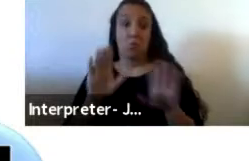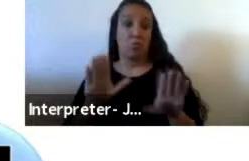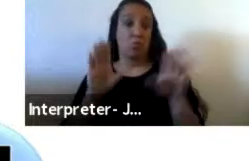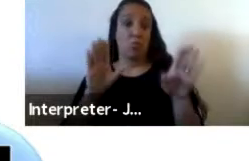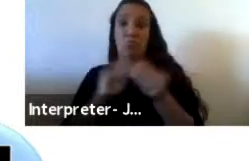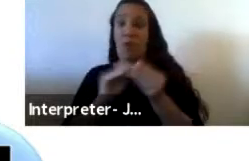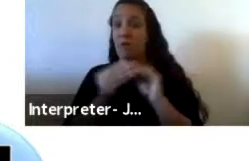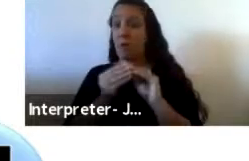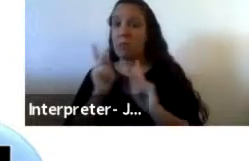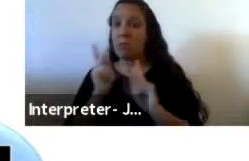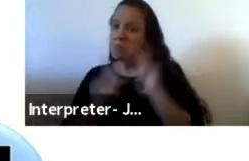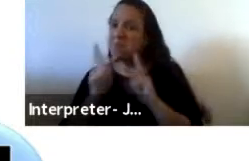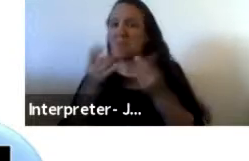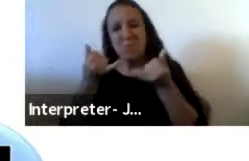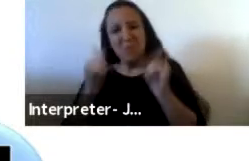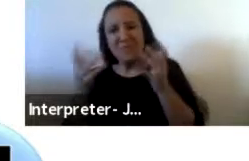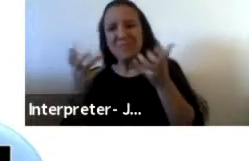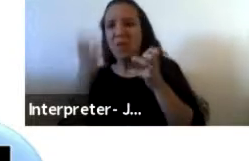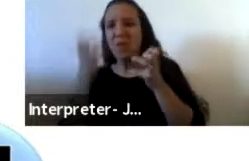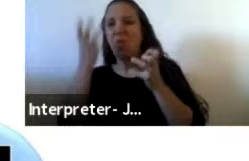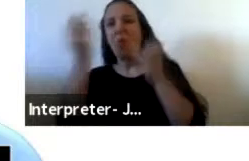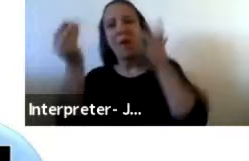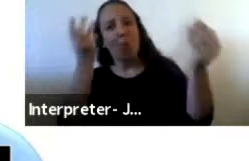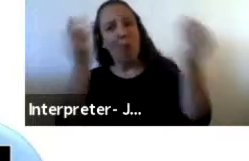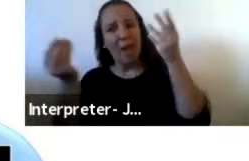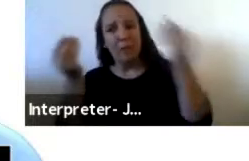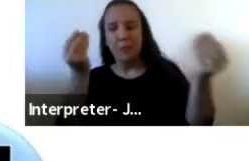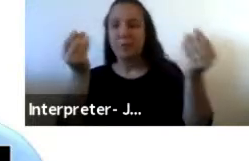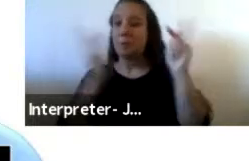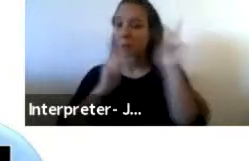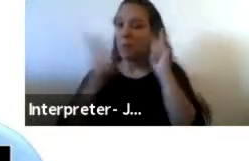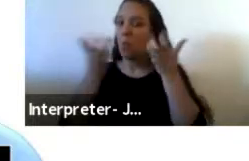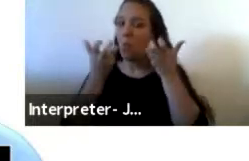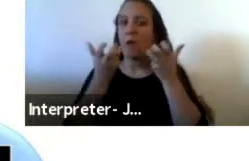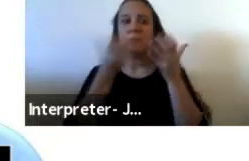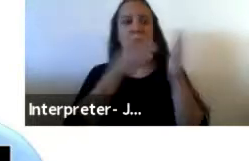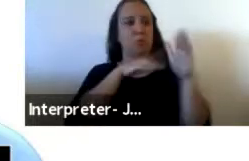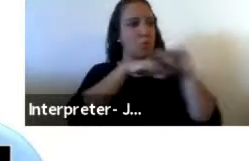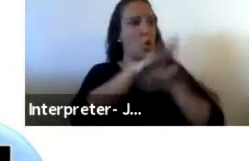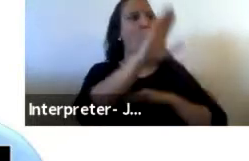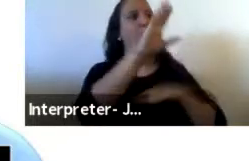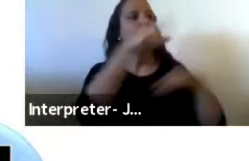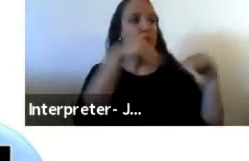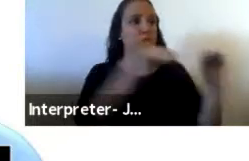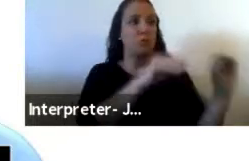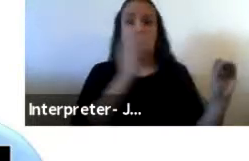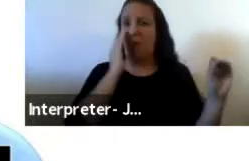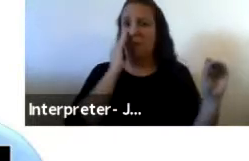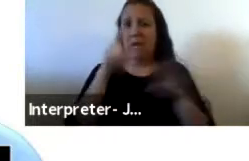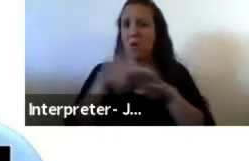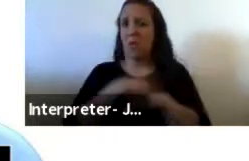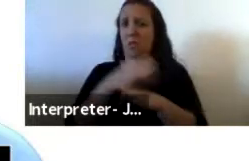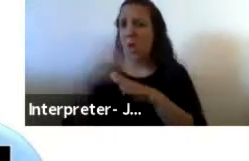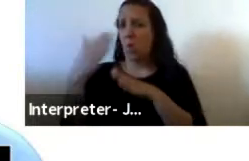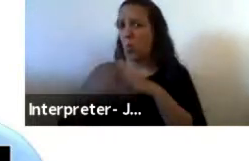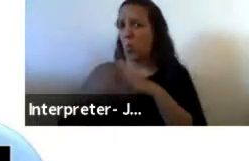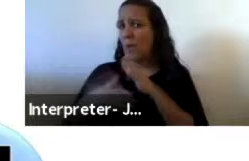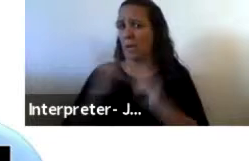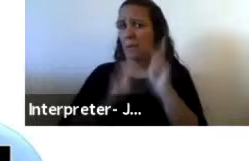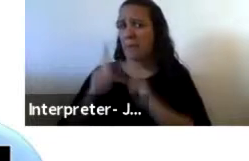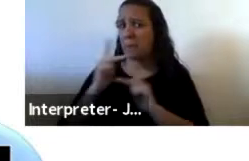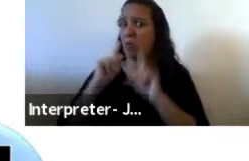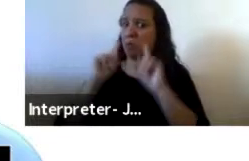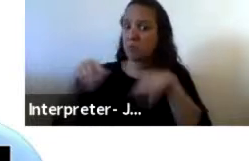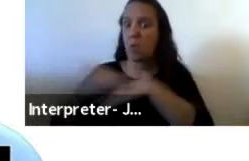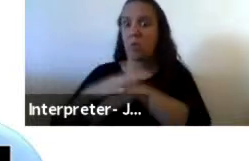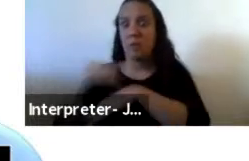because people still want to get out of their house. People are still looking to go out. I mean, during the long weekend, I know people that were going to the beach because people, you know what, are tired